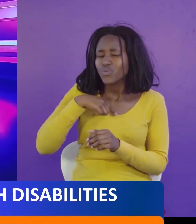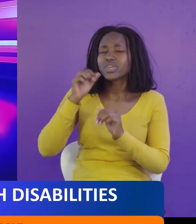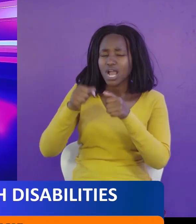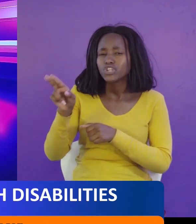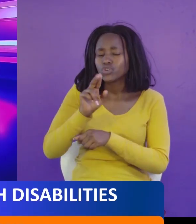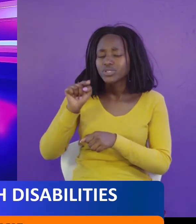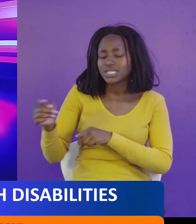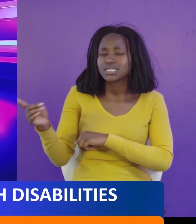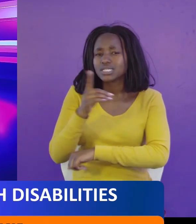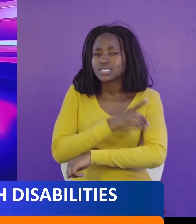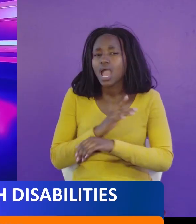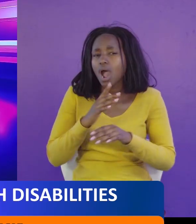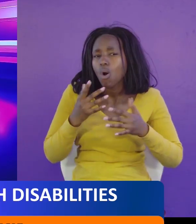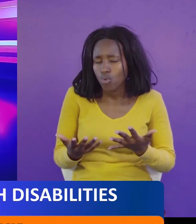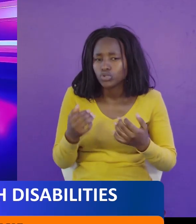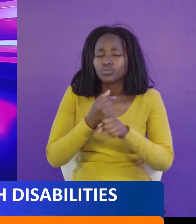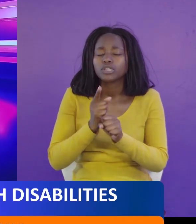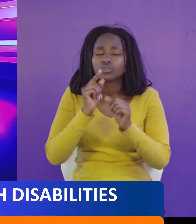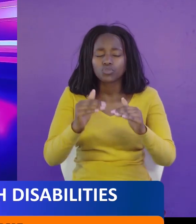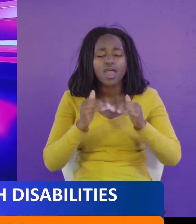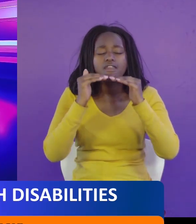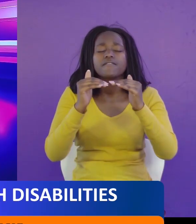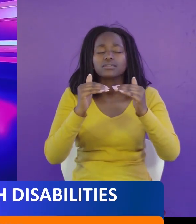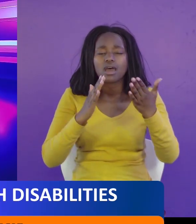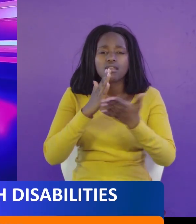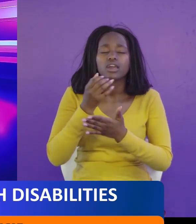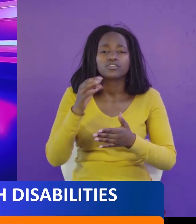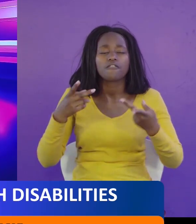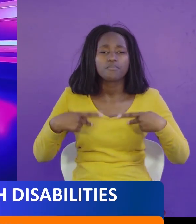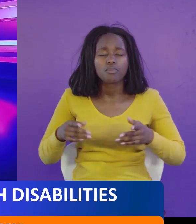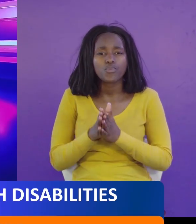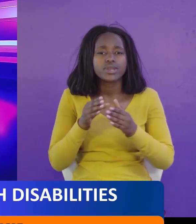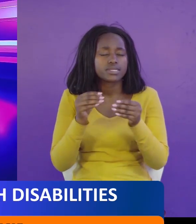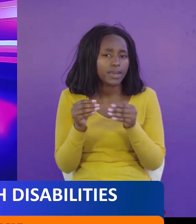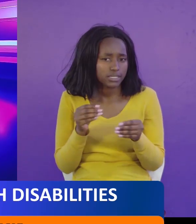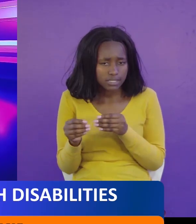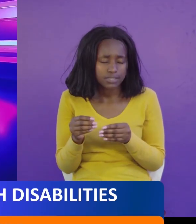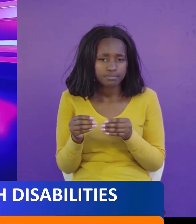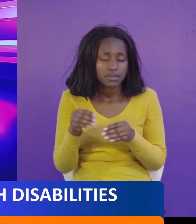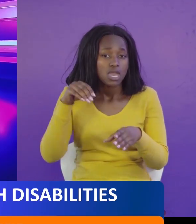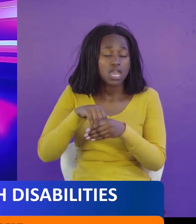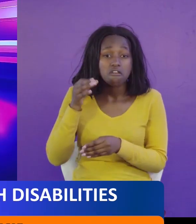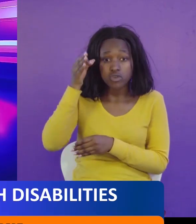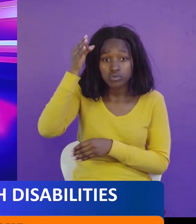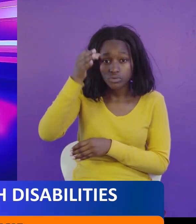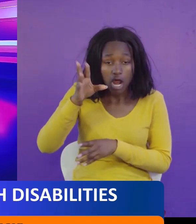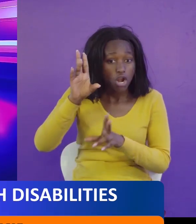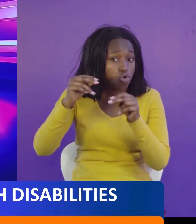Day to advance the rights of persons with disabilities in